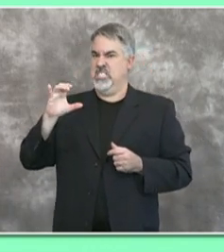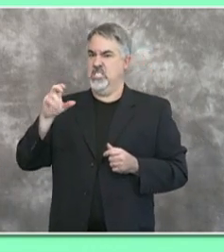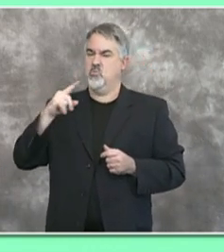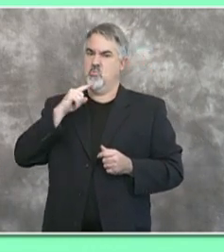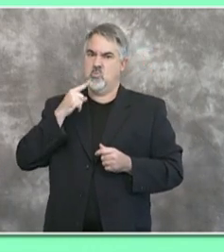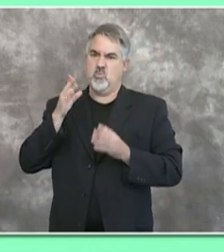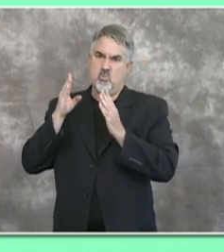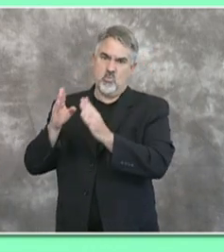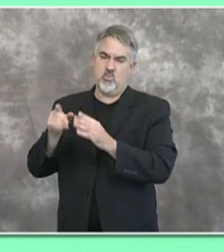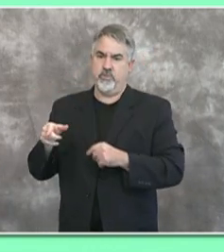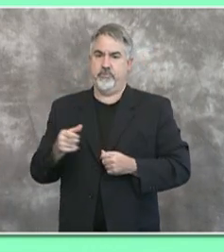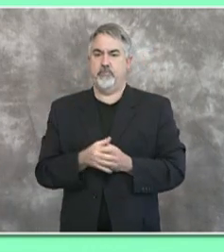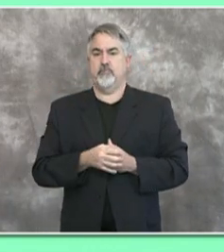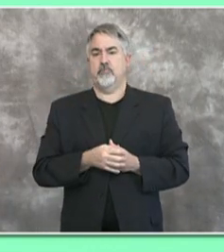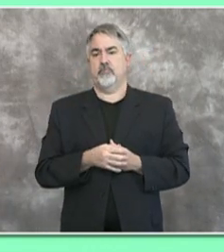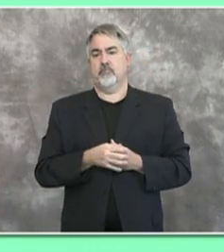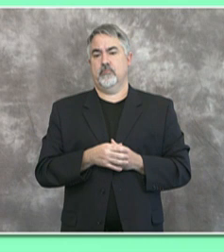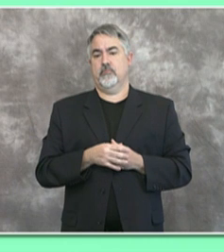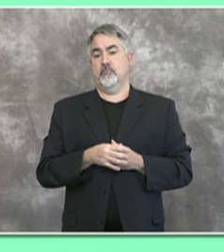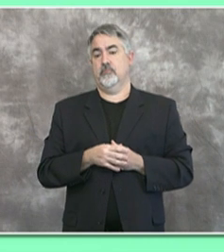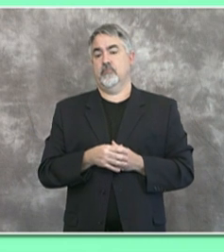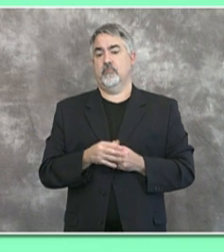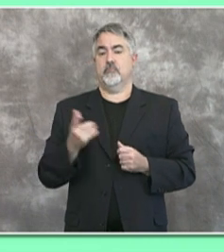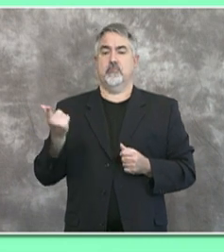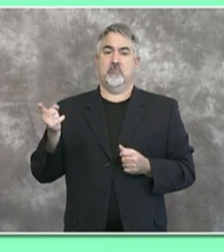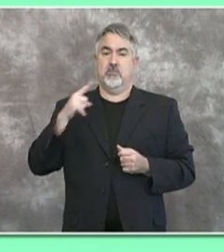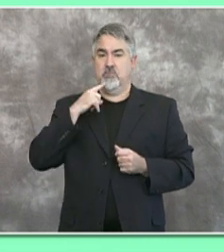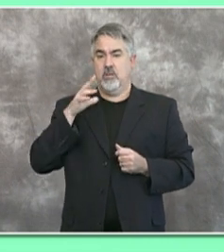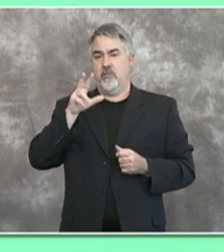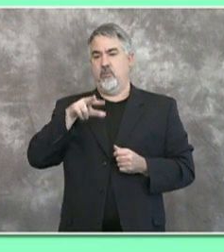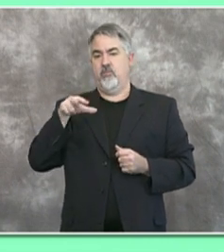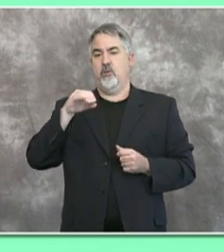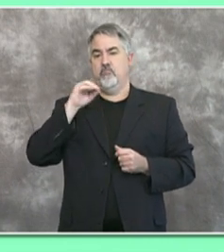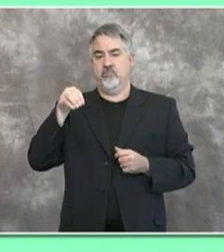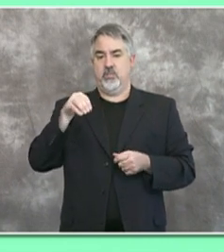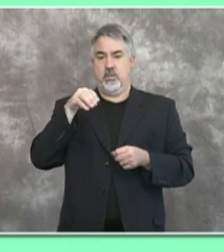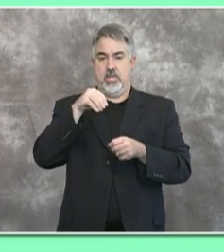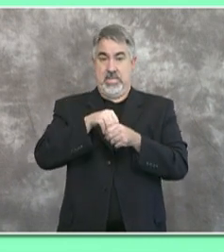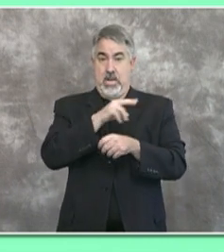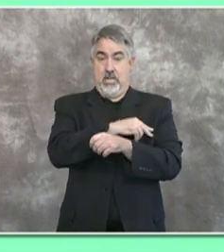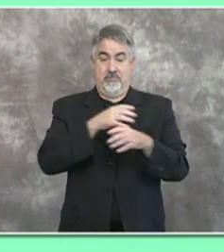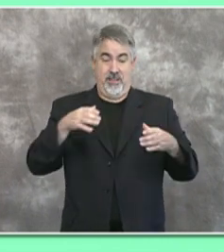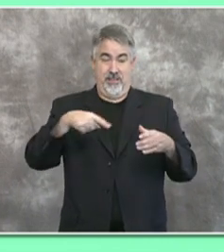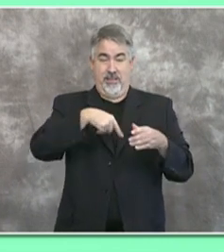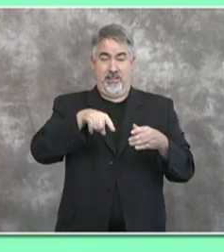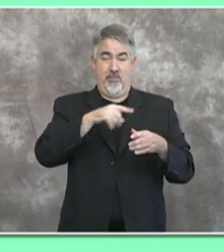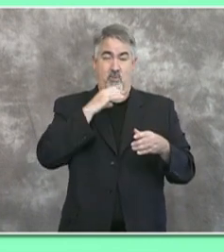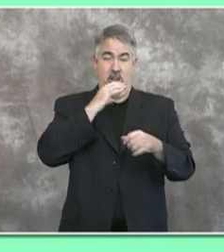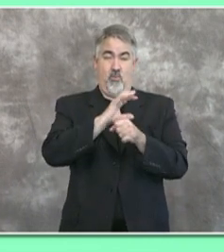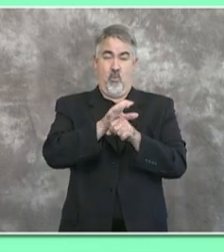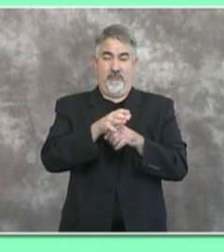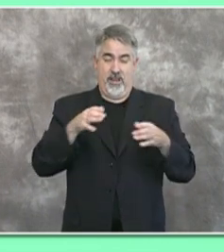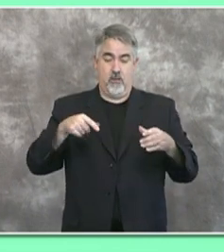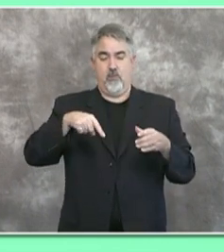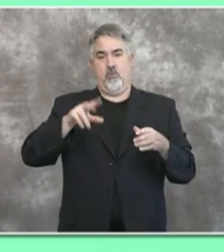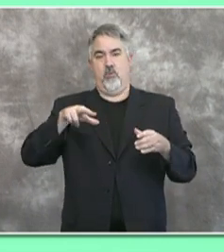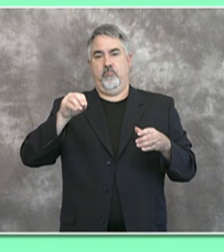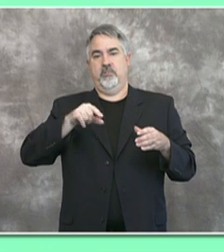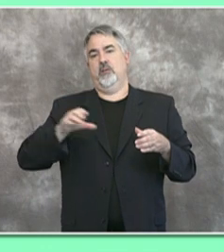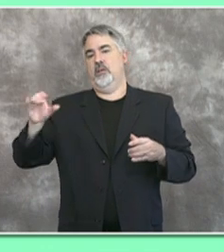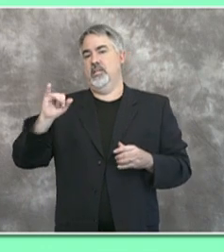number represents 33% of the total number of those hospitalized. And lastly, of the 102 deaths,